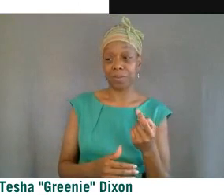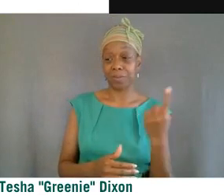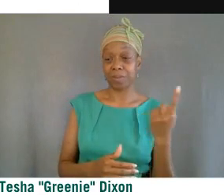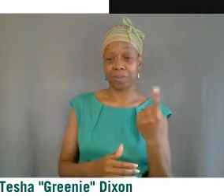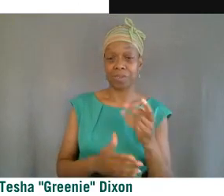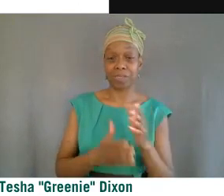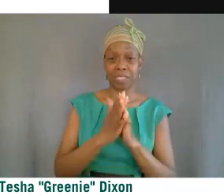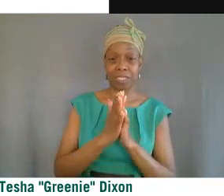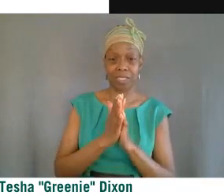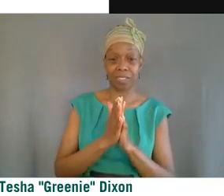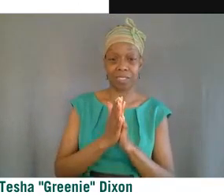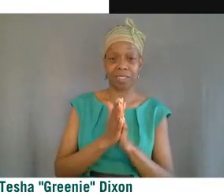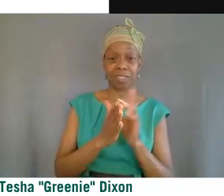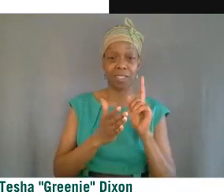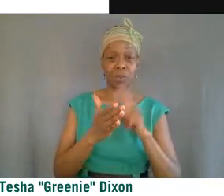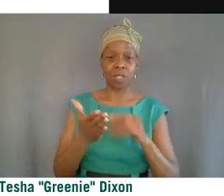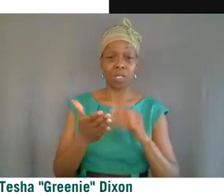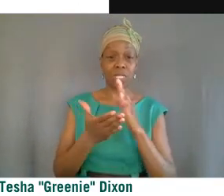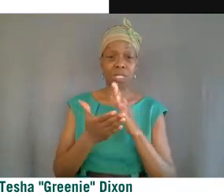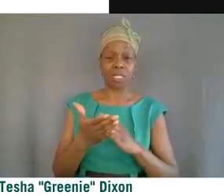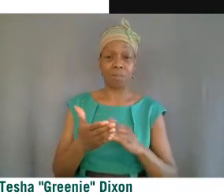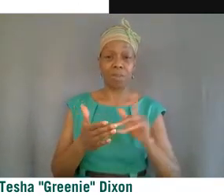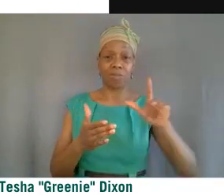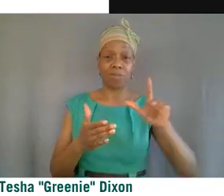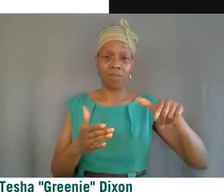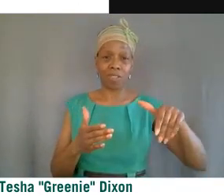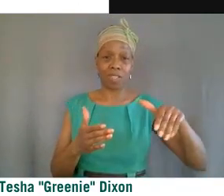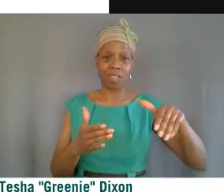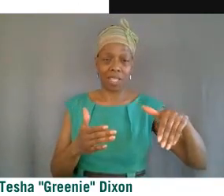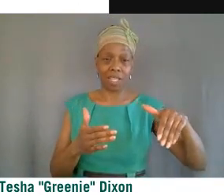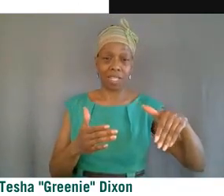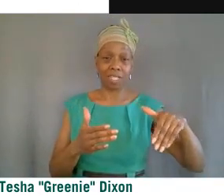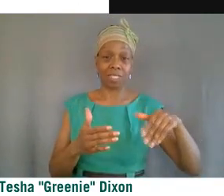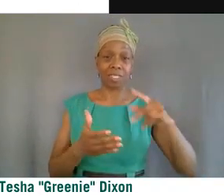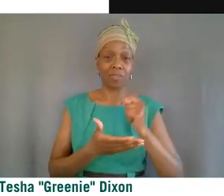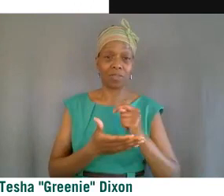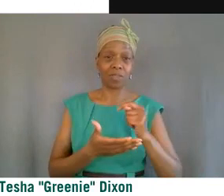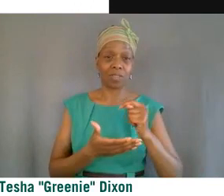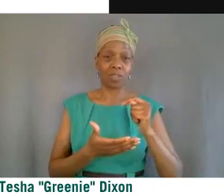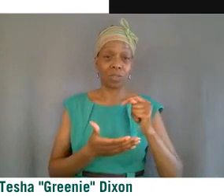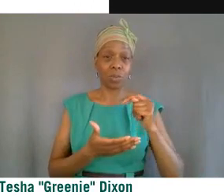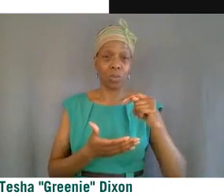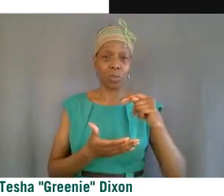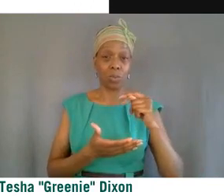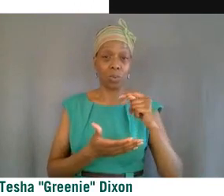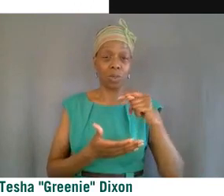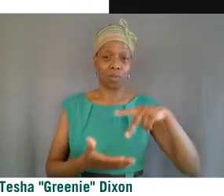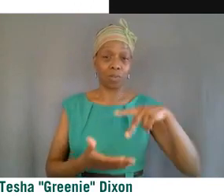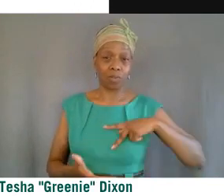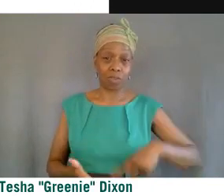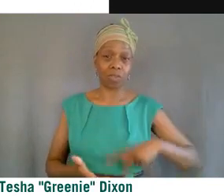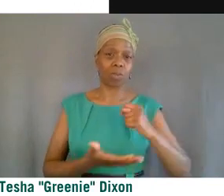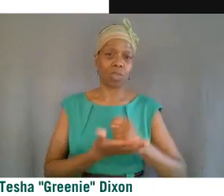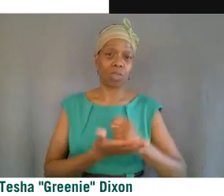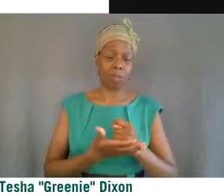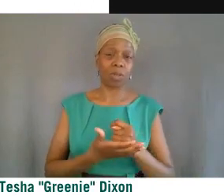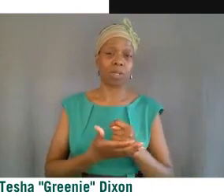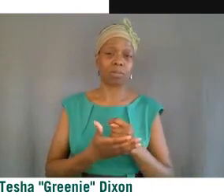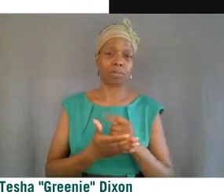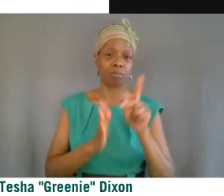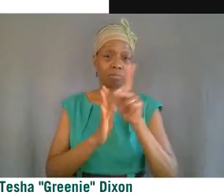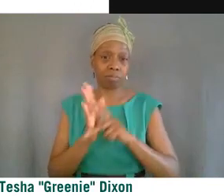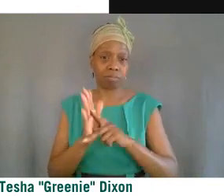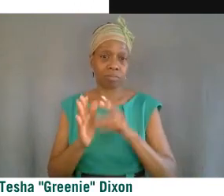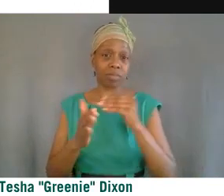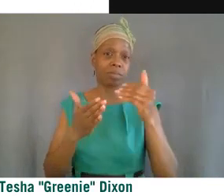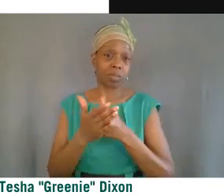asking, what are some of the latest physical therapy protocols and newest learnings around activity? And I'll